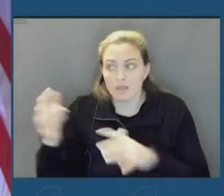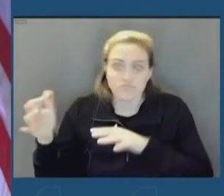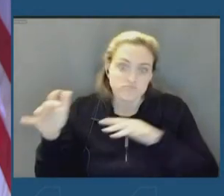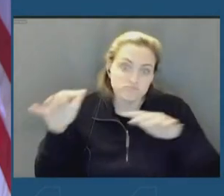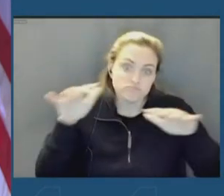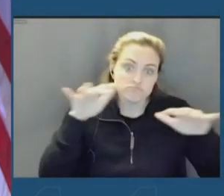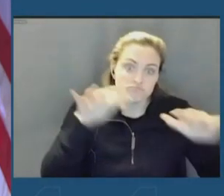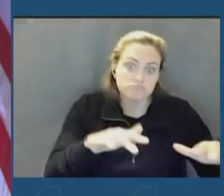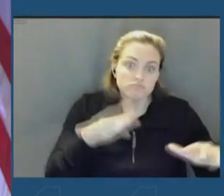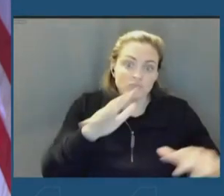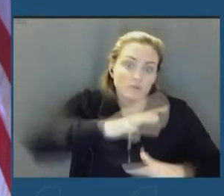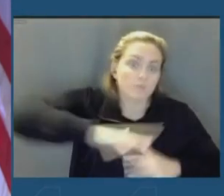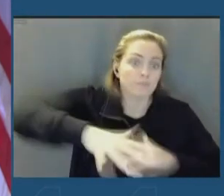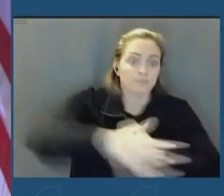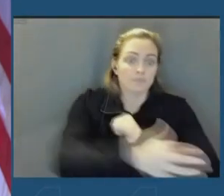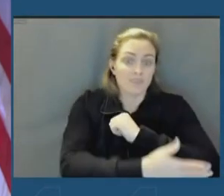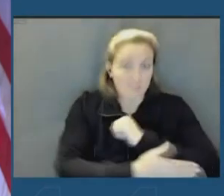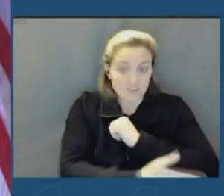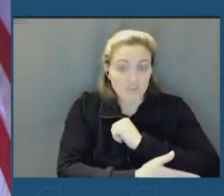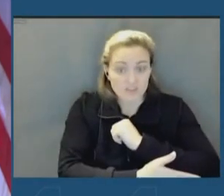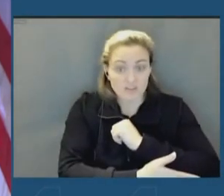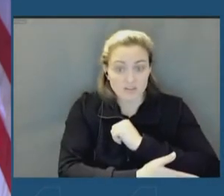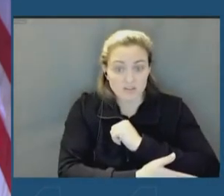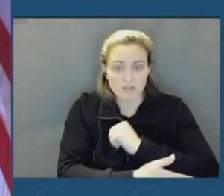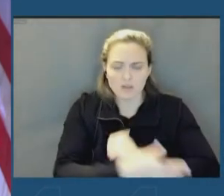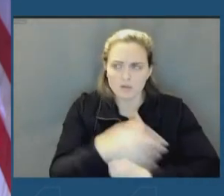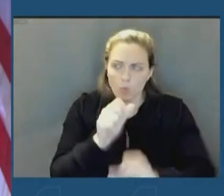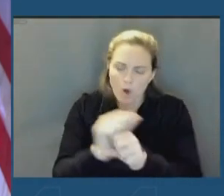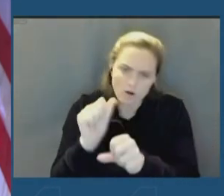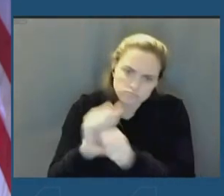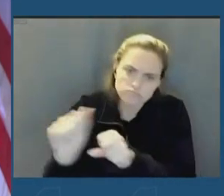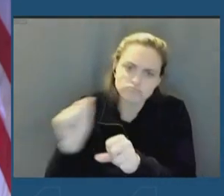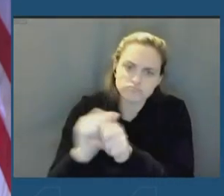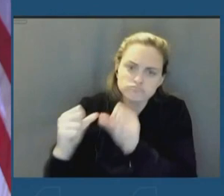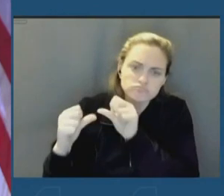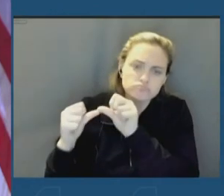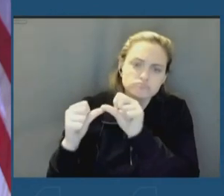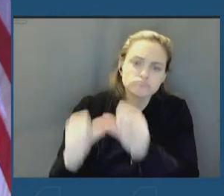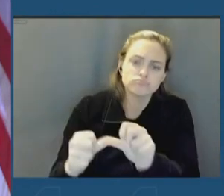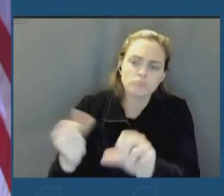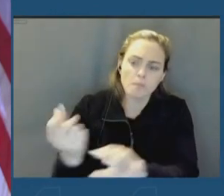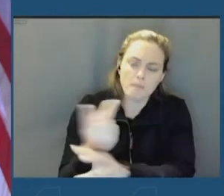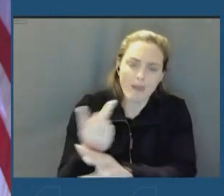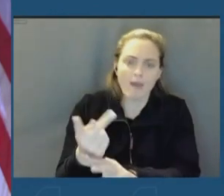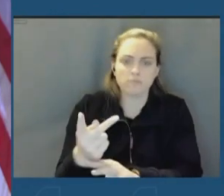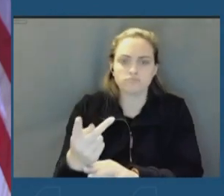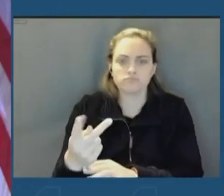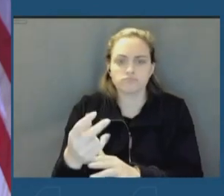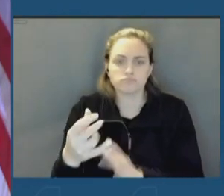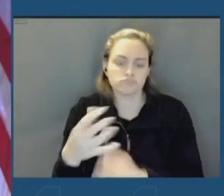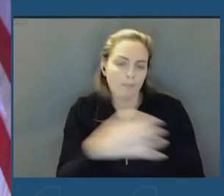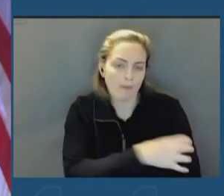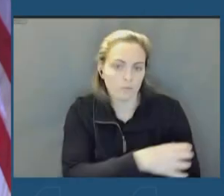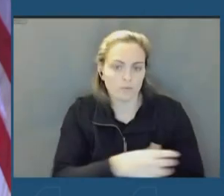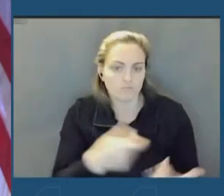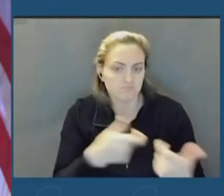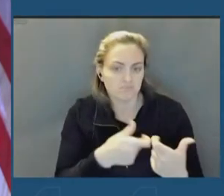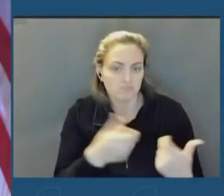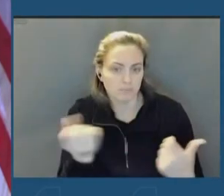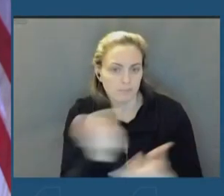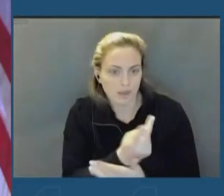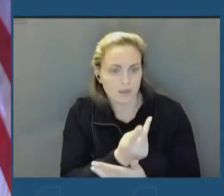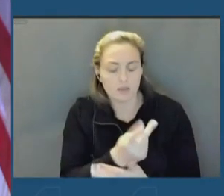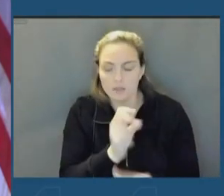from around the country worked feverishly to restore people's power. They